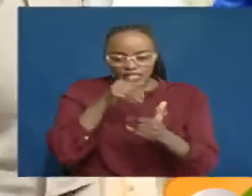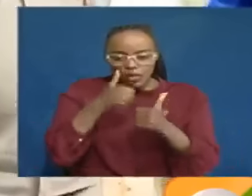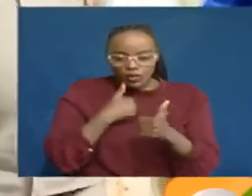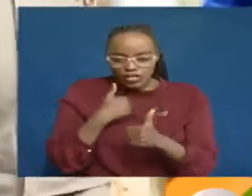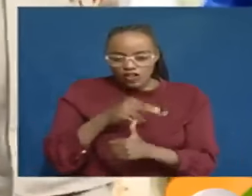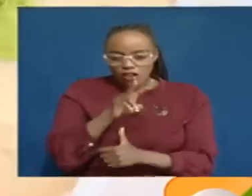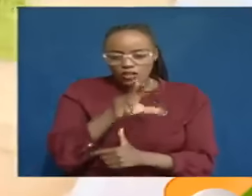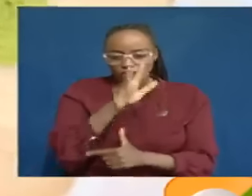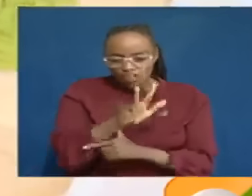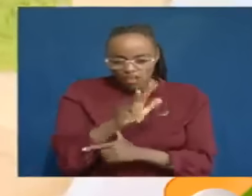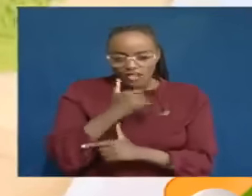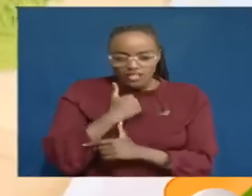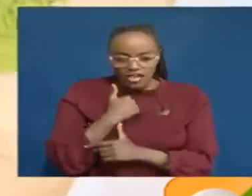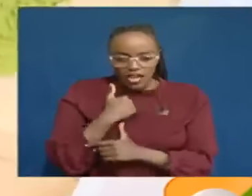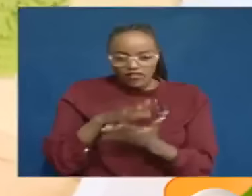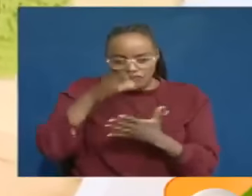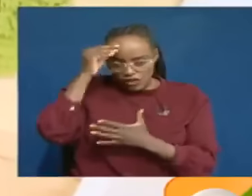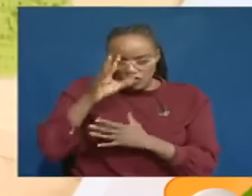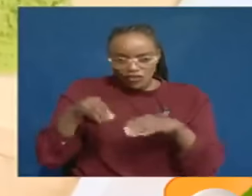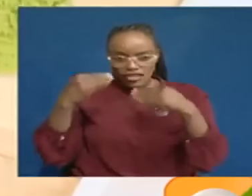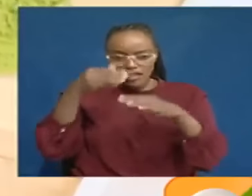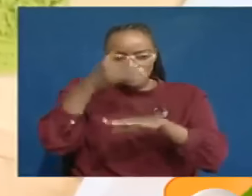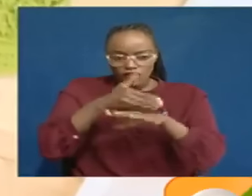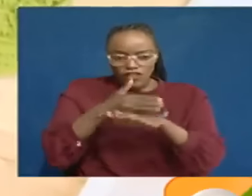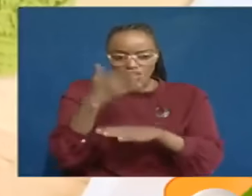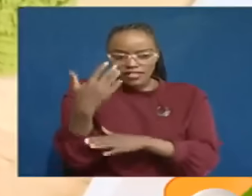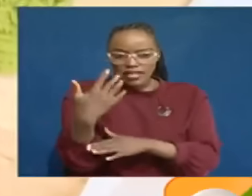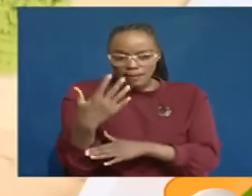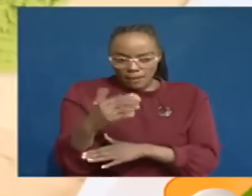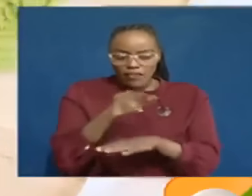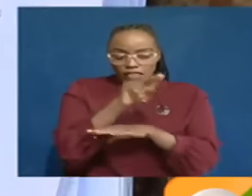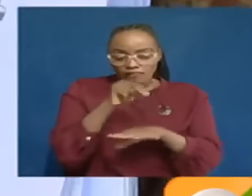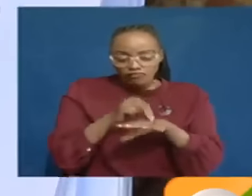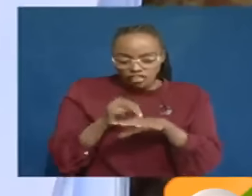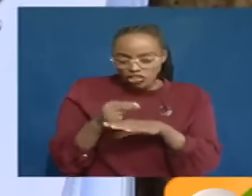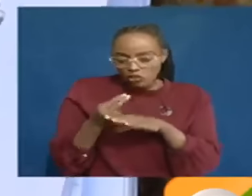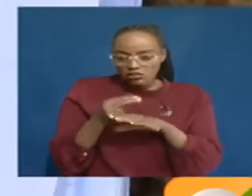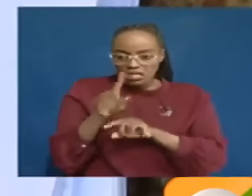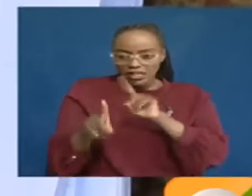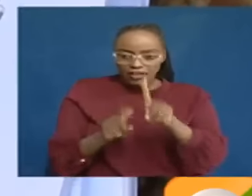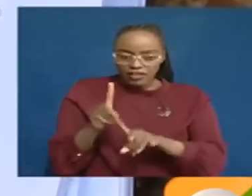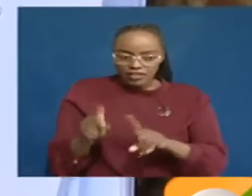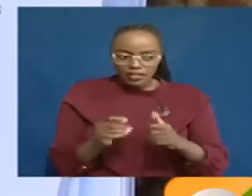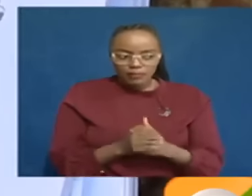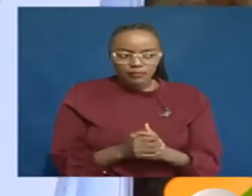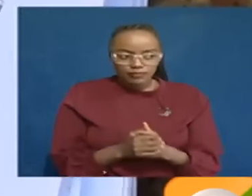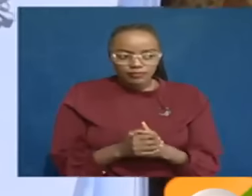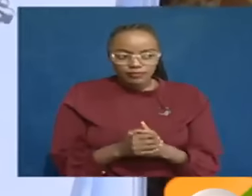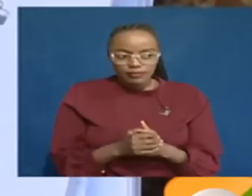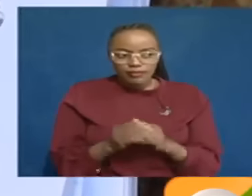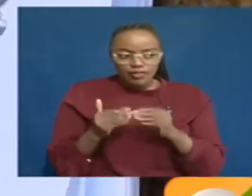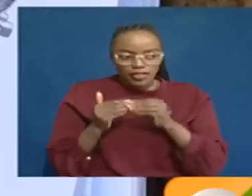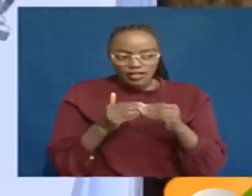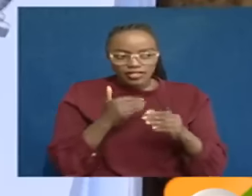which 23 grade 6 learners were issued with fake papers during the nationwide assessment. The lead